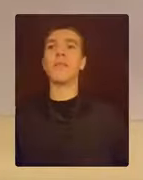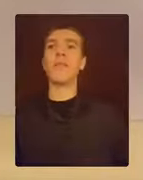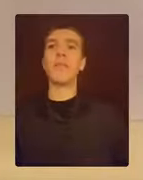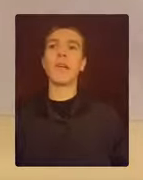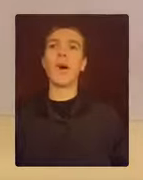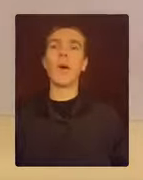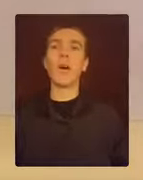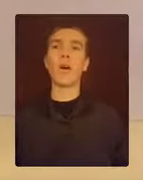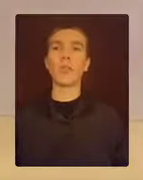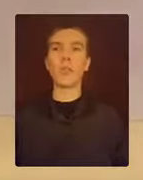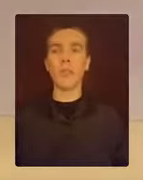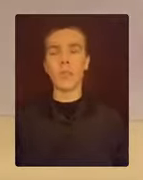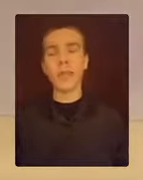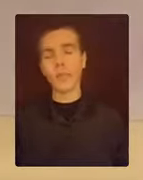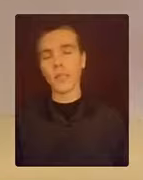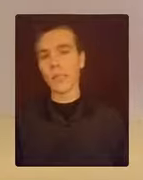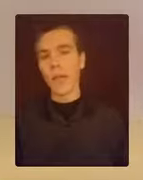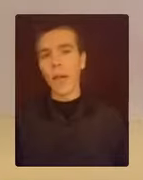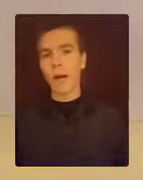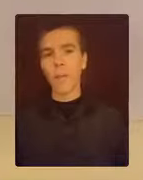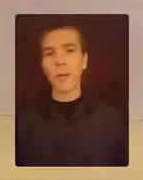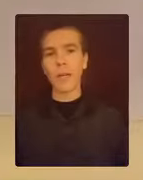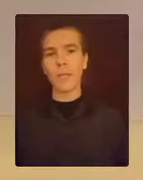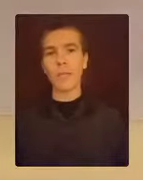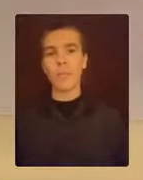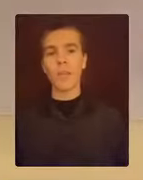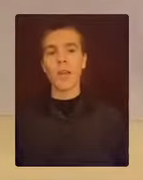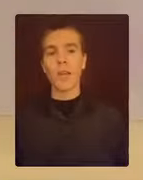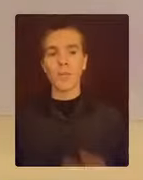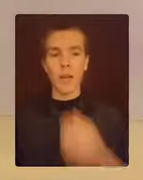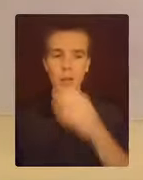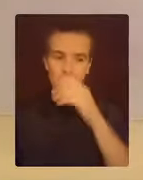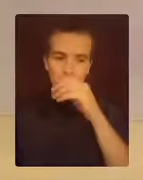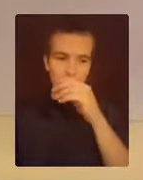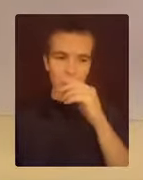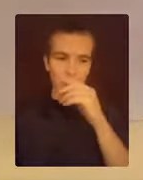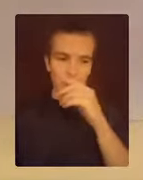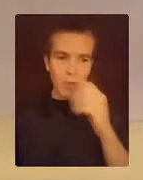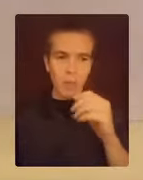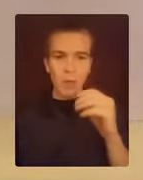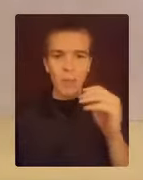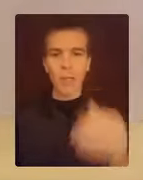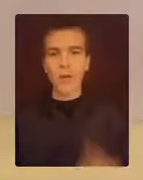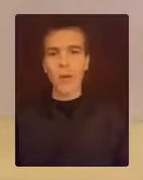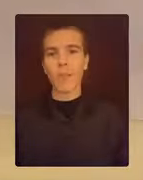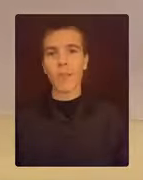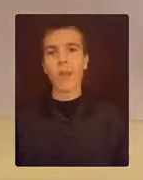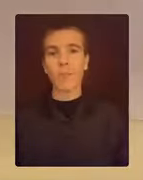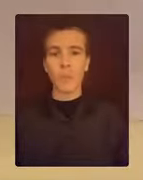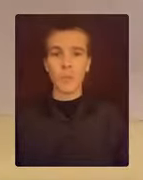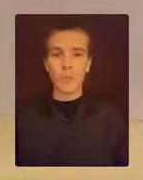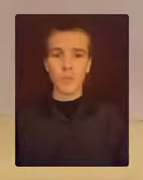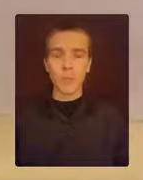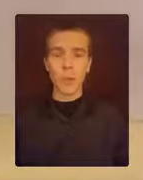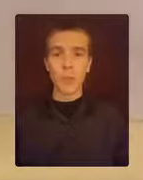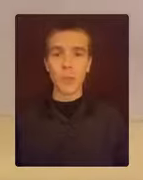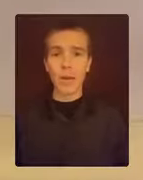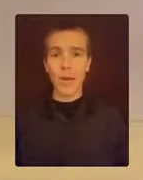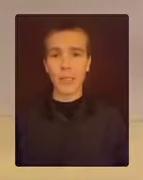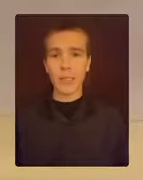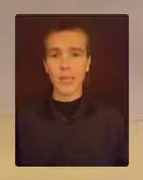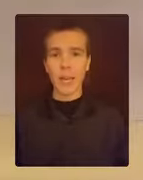the is, are truly endless, because think about it like this. Say you have a loved one who